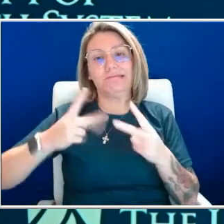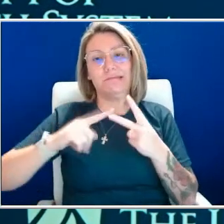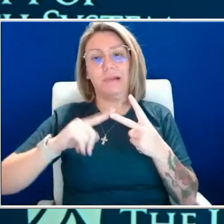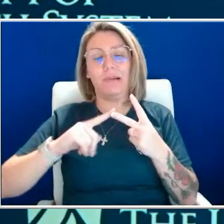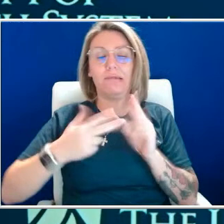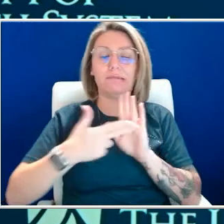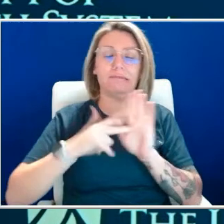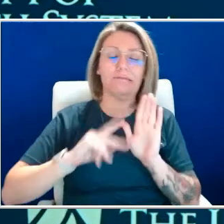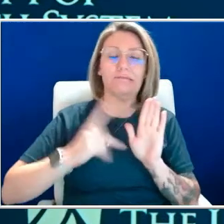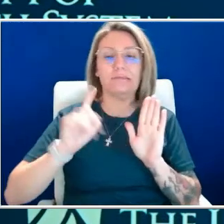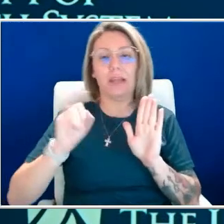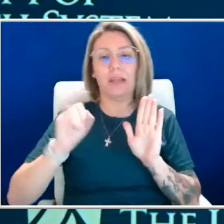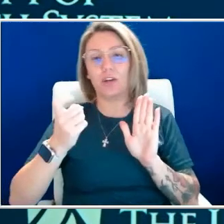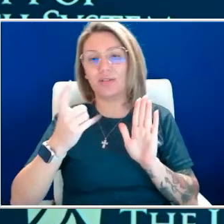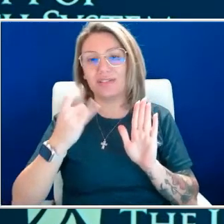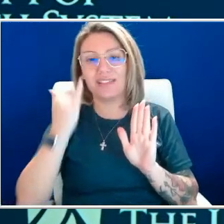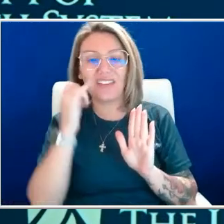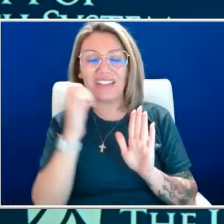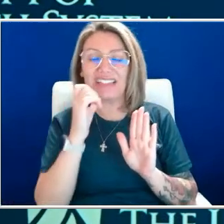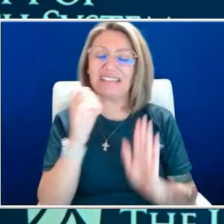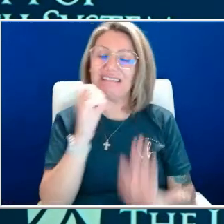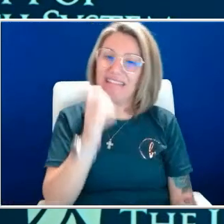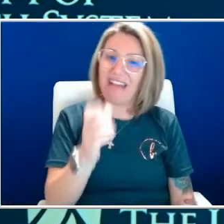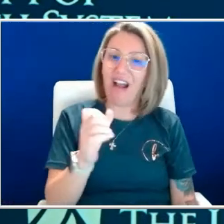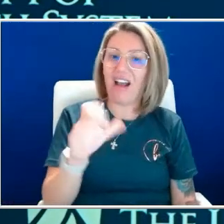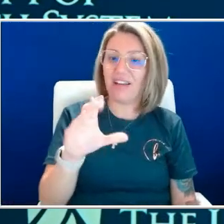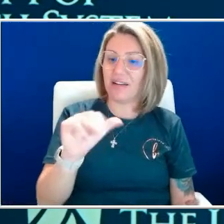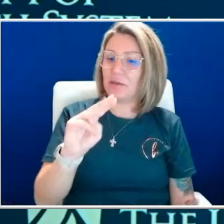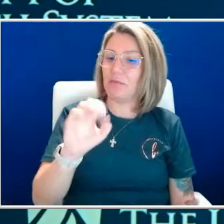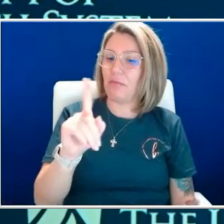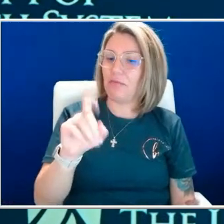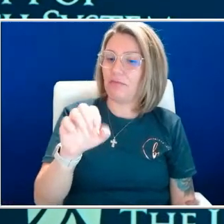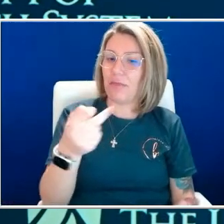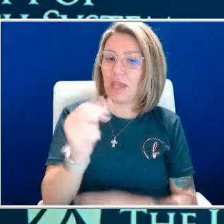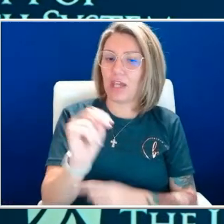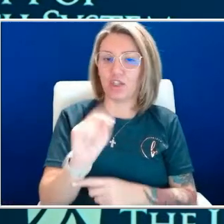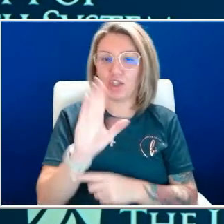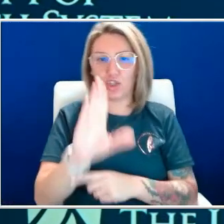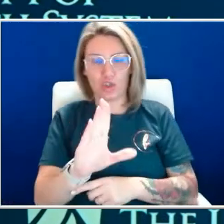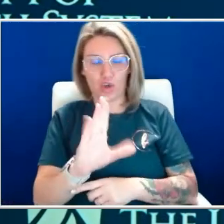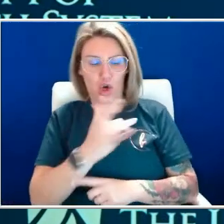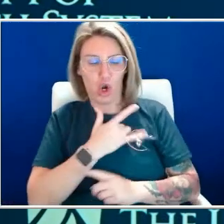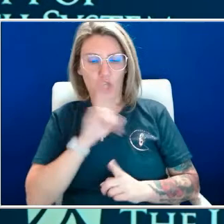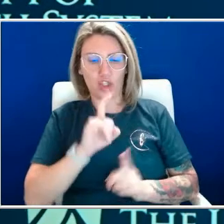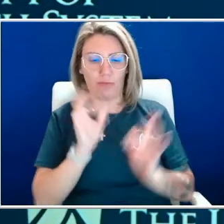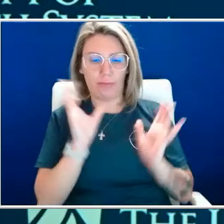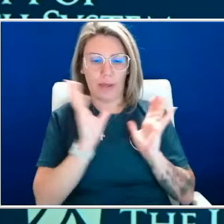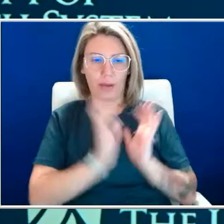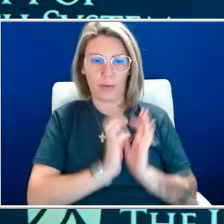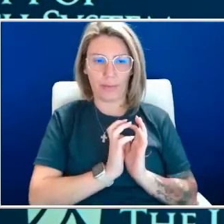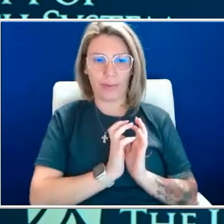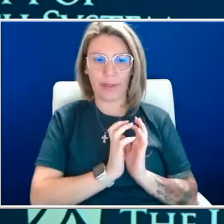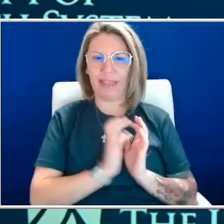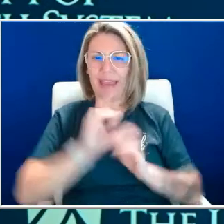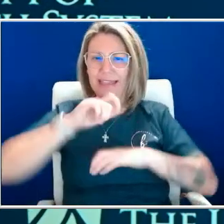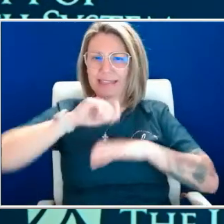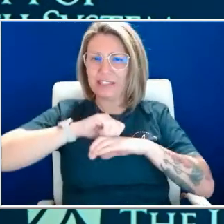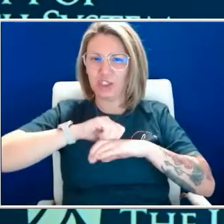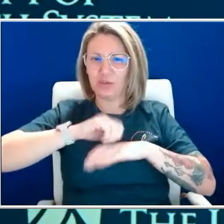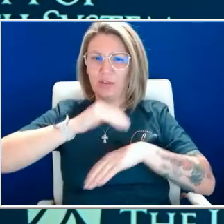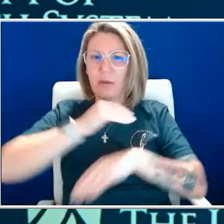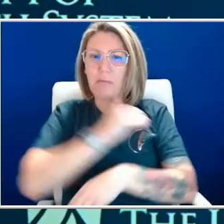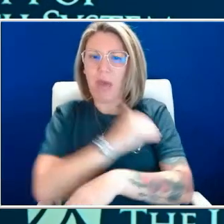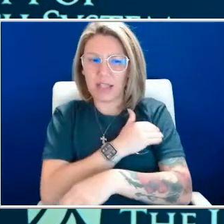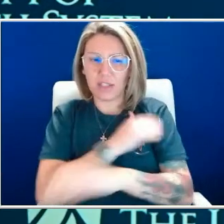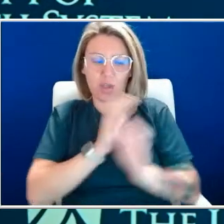cardiomyopathy. She had basically non-compaction. Your heart is supposed to be this compact kind of tissue layer of muscle. But when we're all born, it